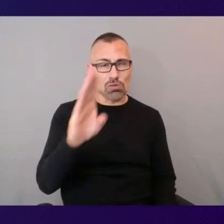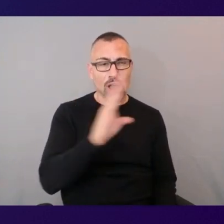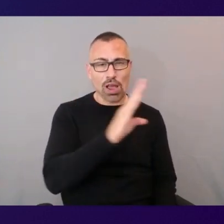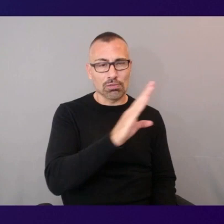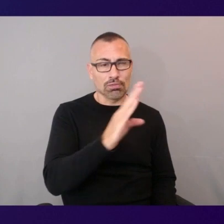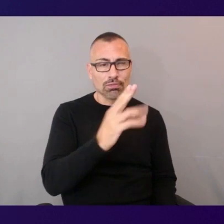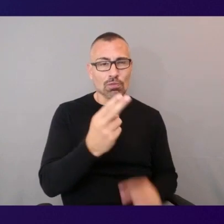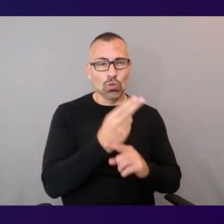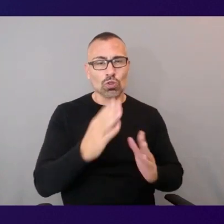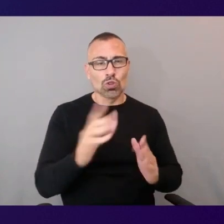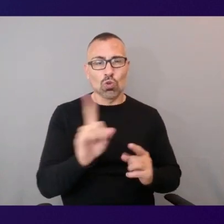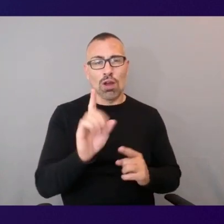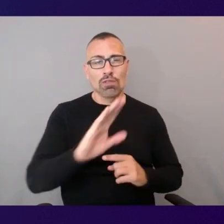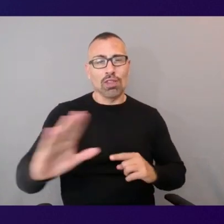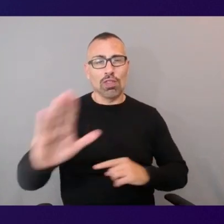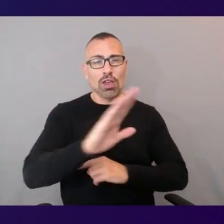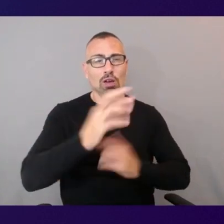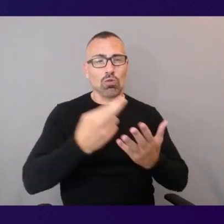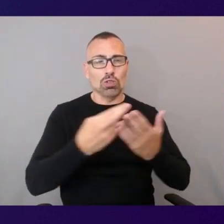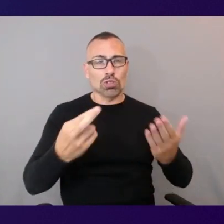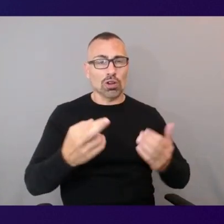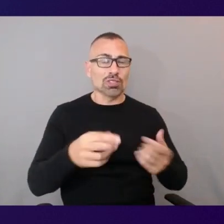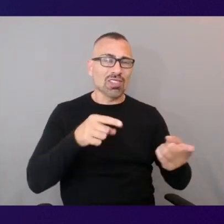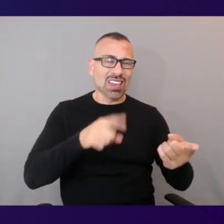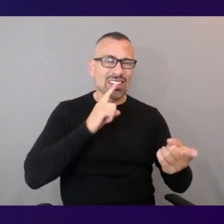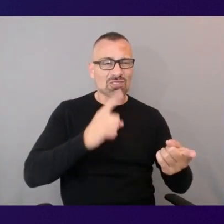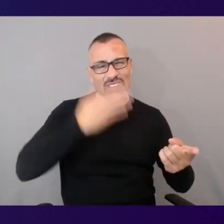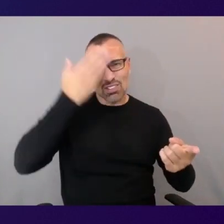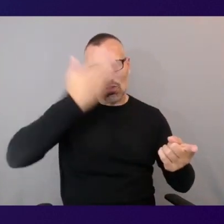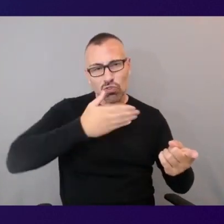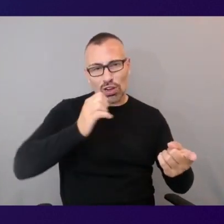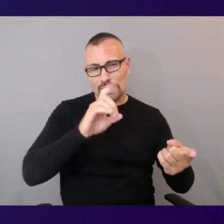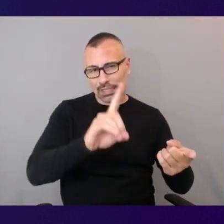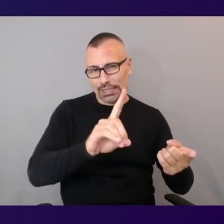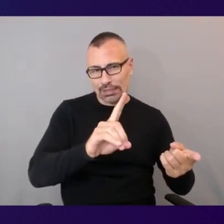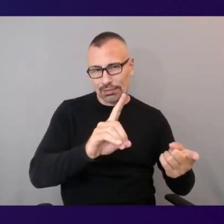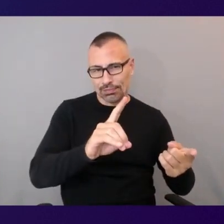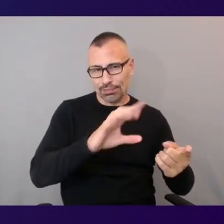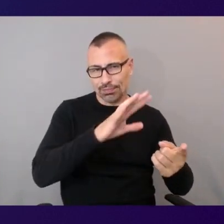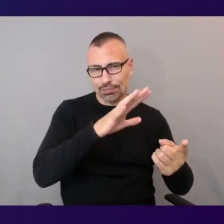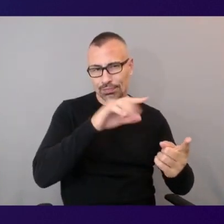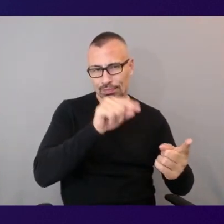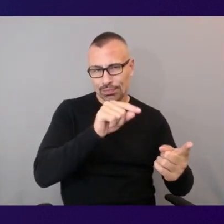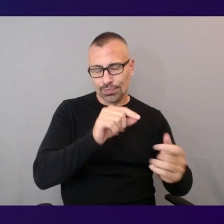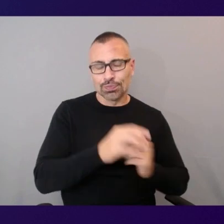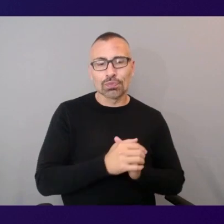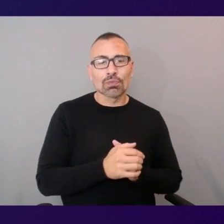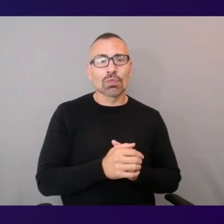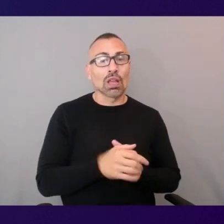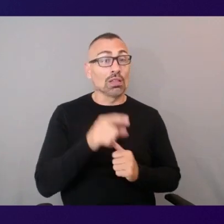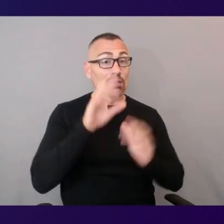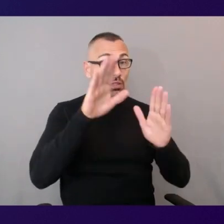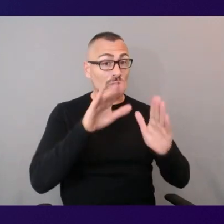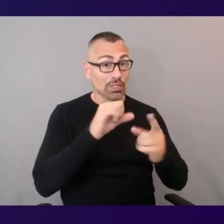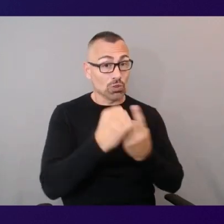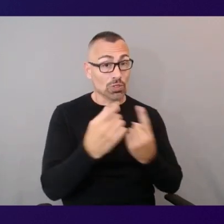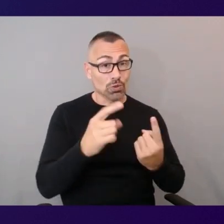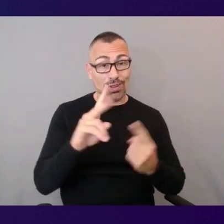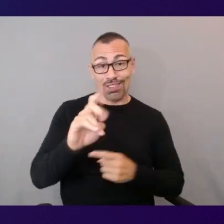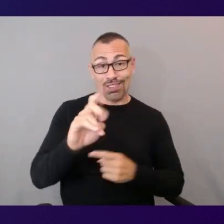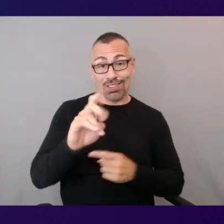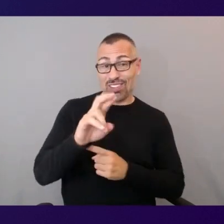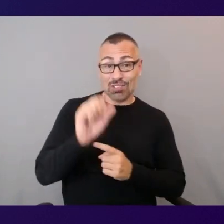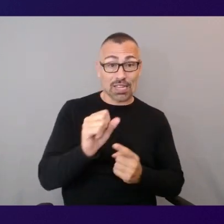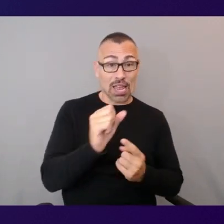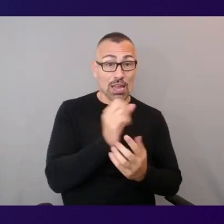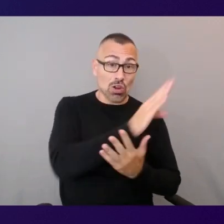are. And I really kind of call that the front end piece. So great situation there with these vendors of being able to direct those resources